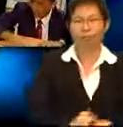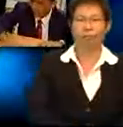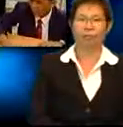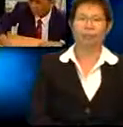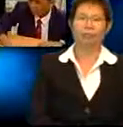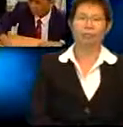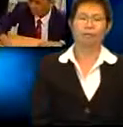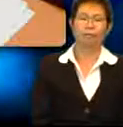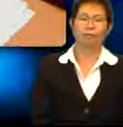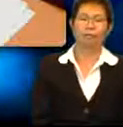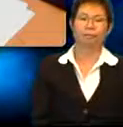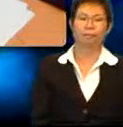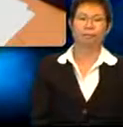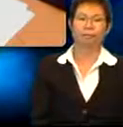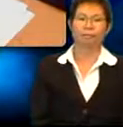the task.